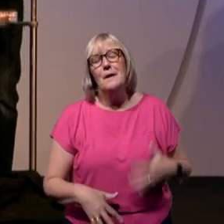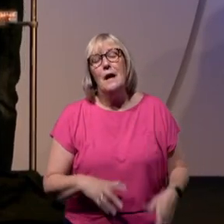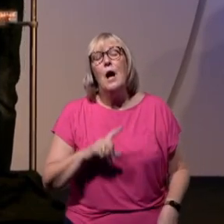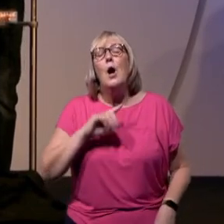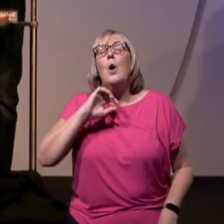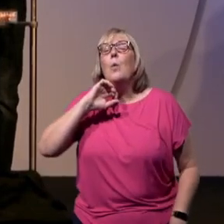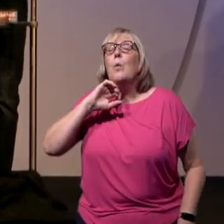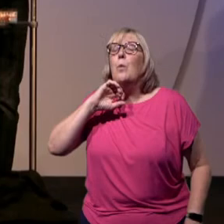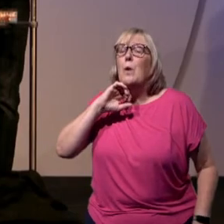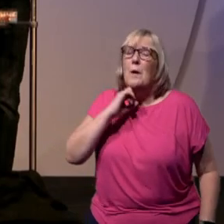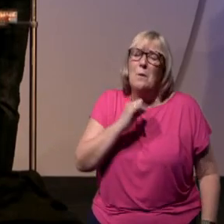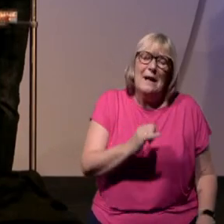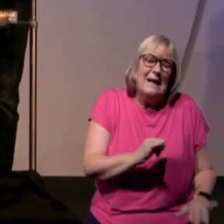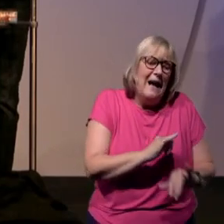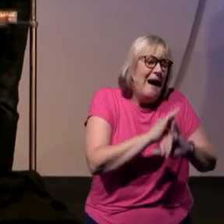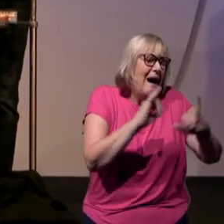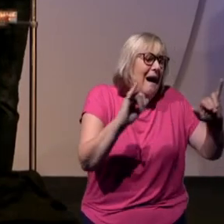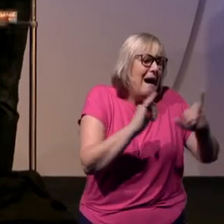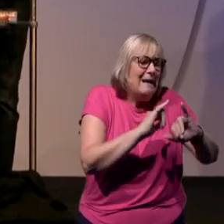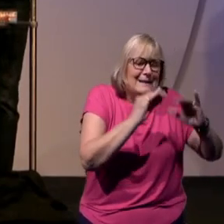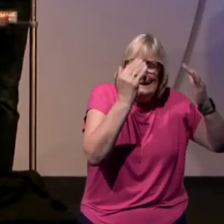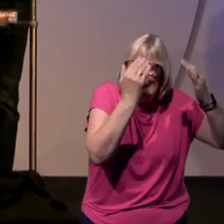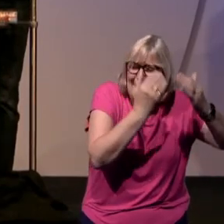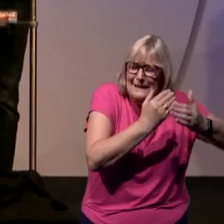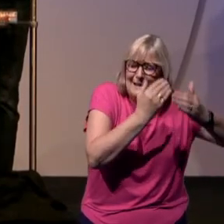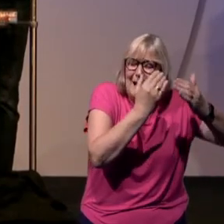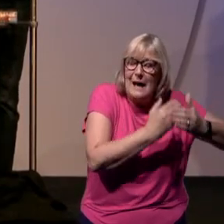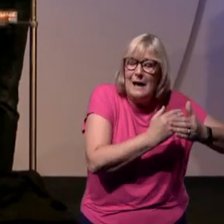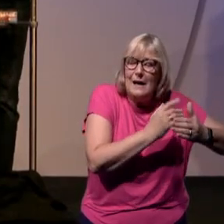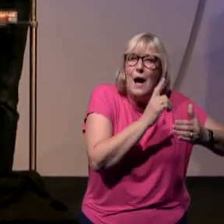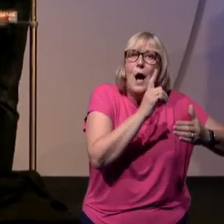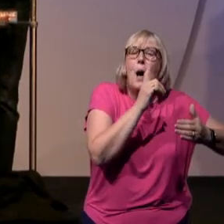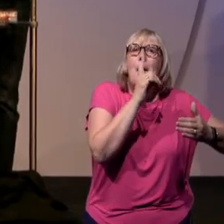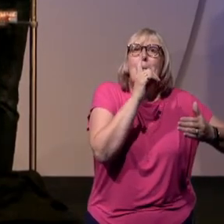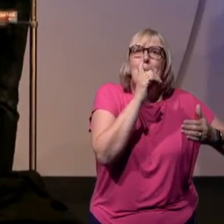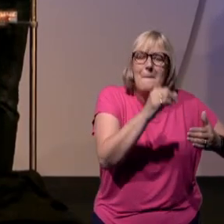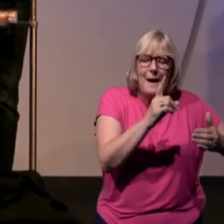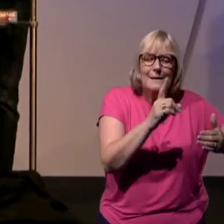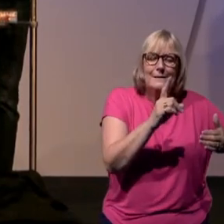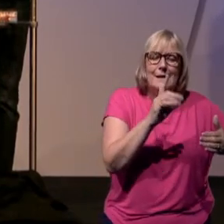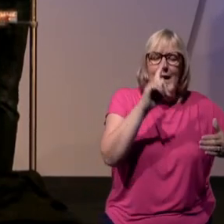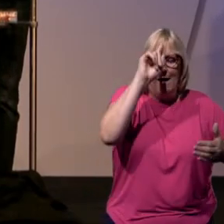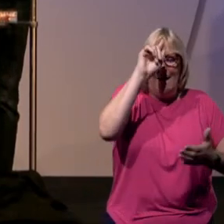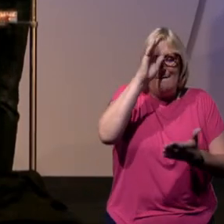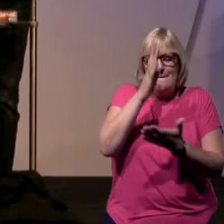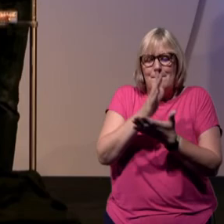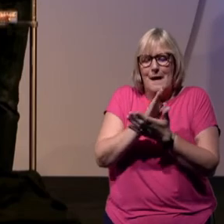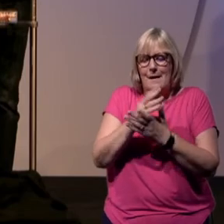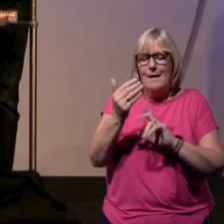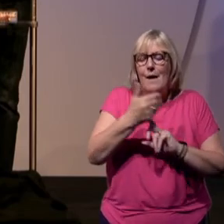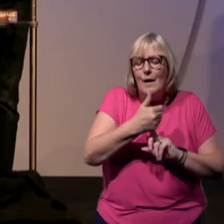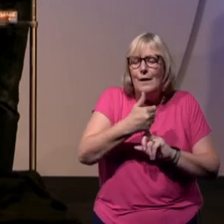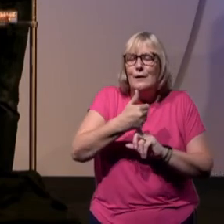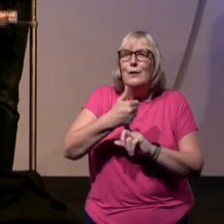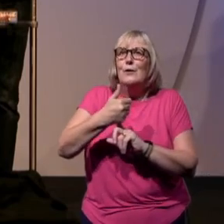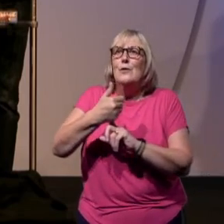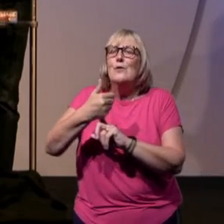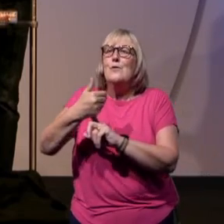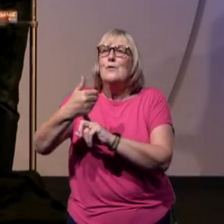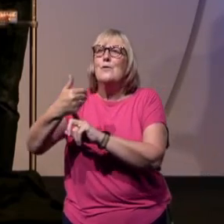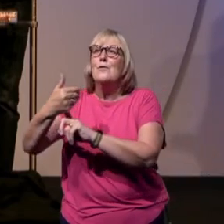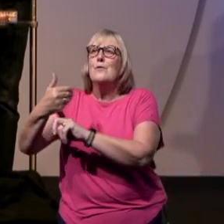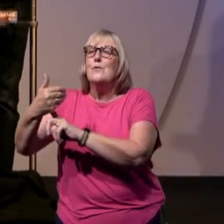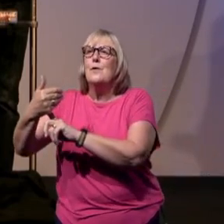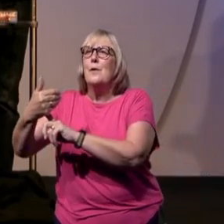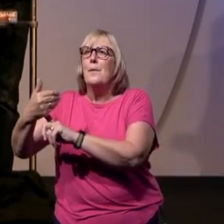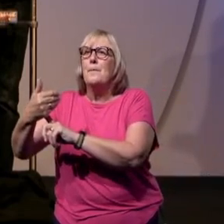would taste the bitter dark providence, but you would still preserve our faith. Would what is